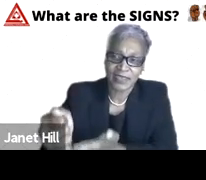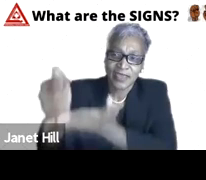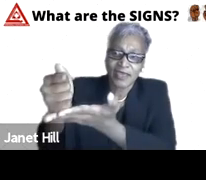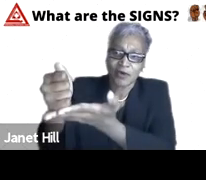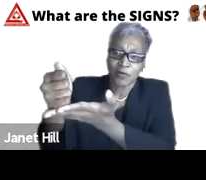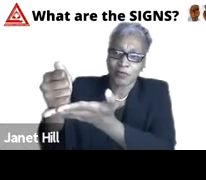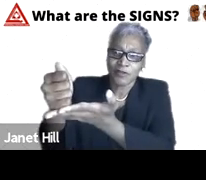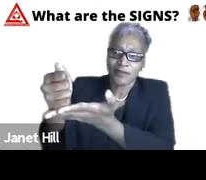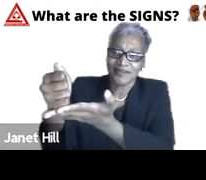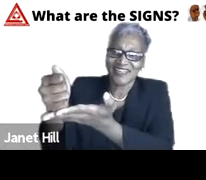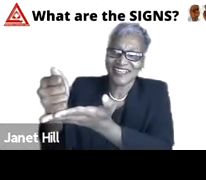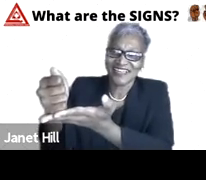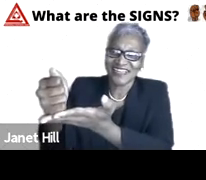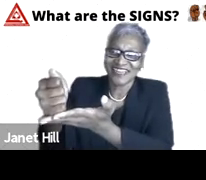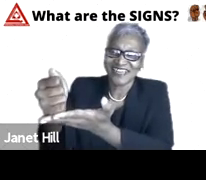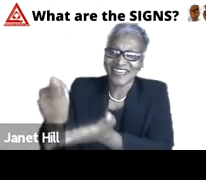sign. Help.